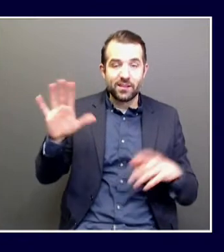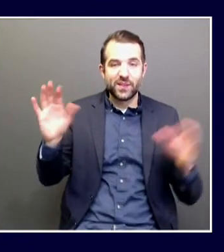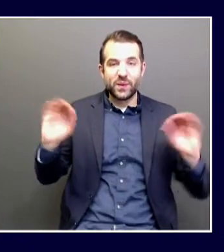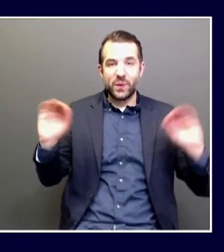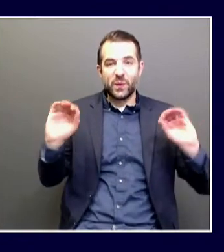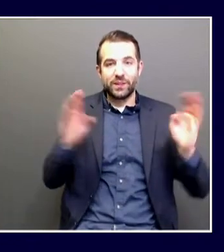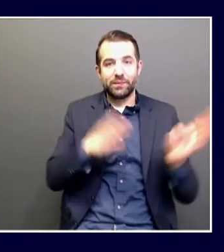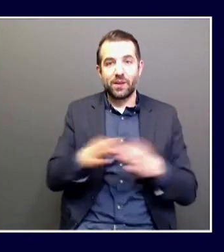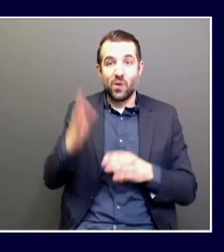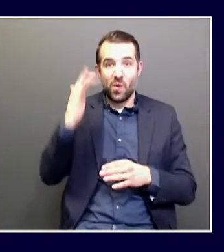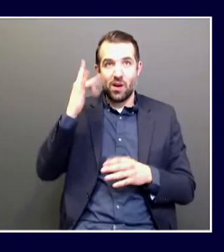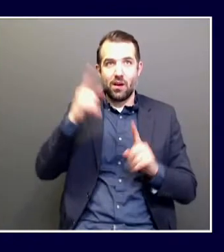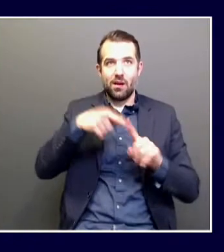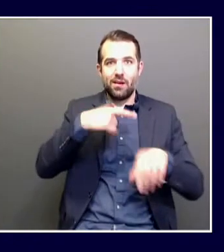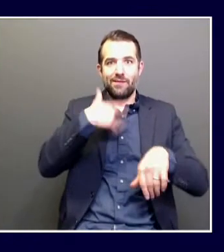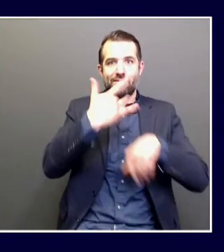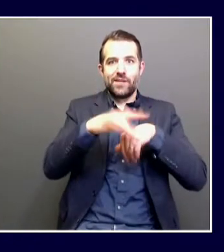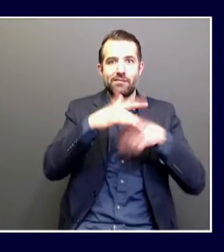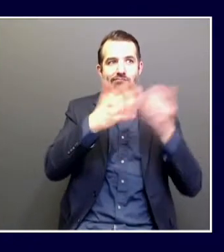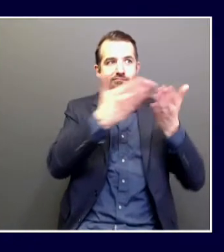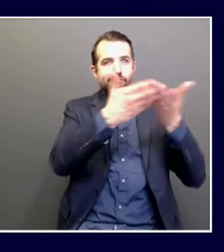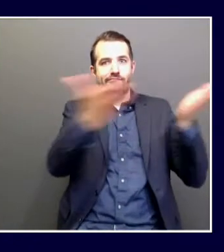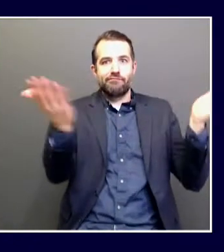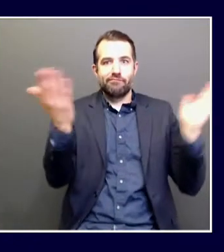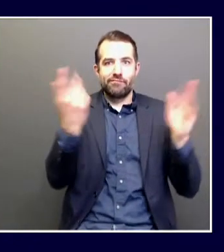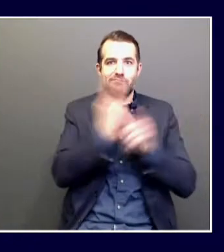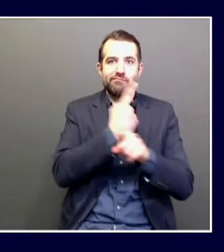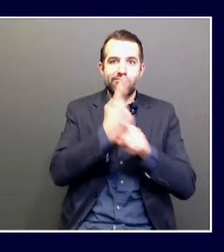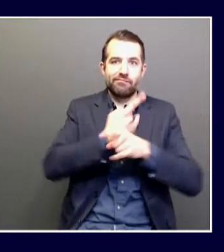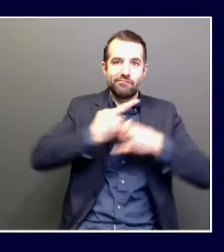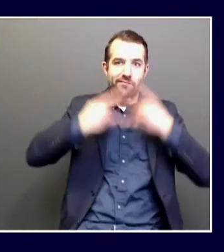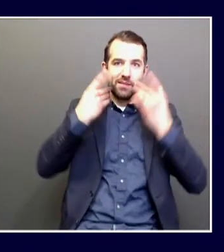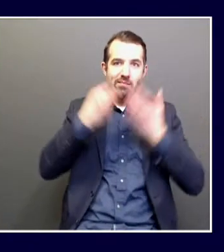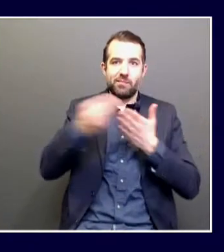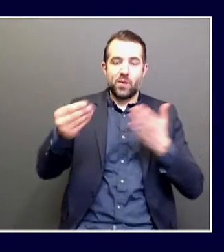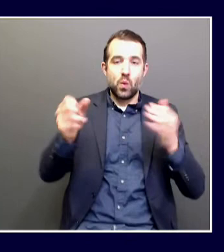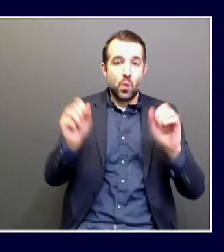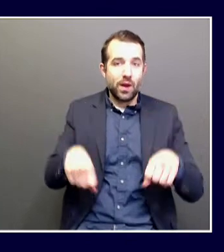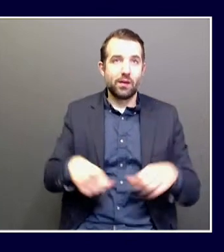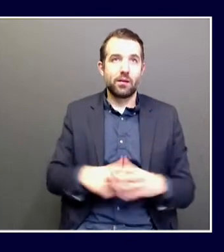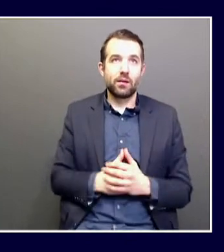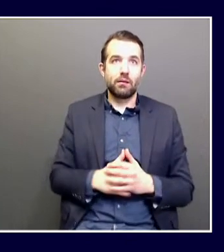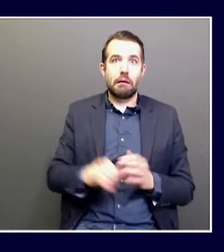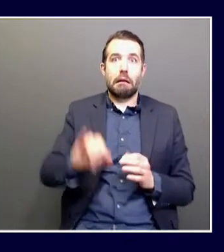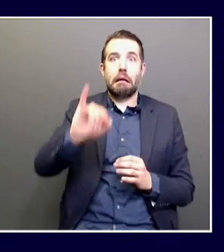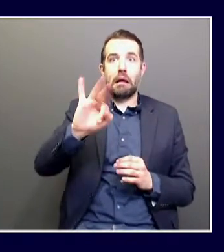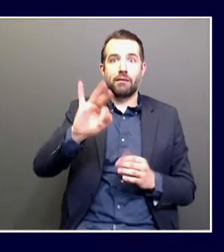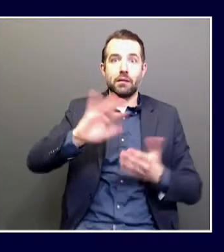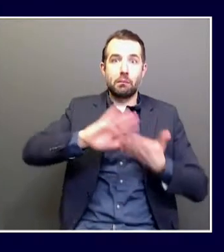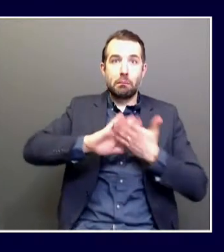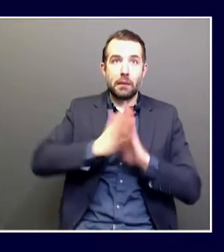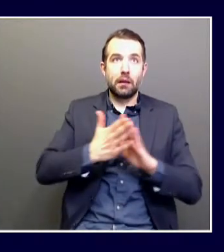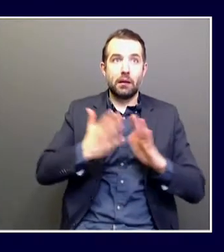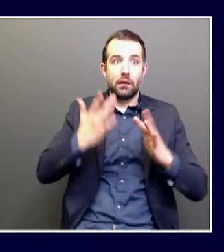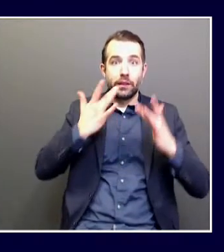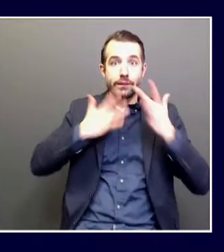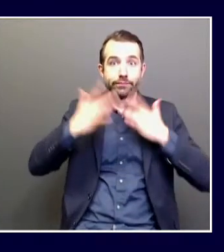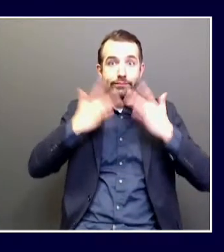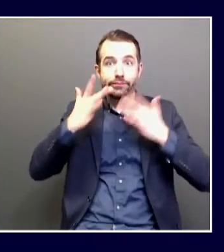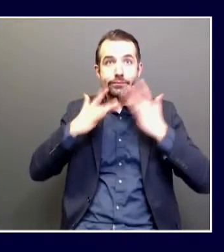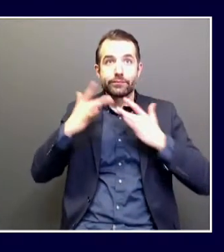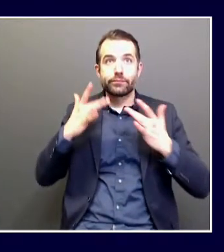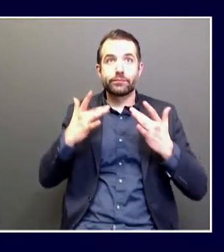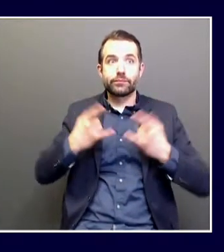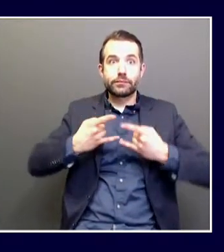available. If we get into a situation where we are looking at a shortage of masks and a broader distribution is needed, that would